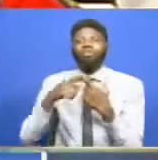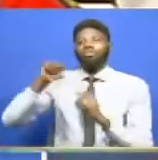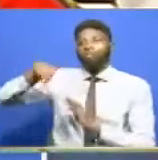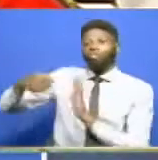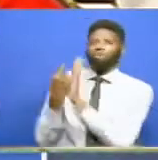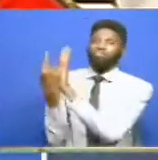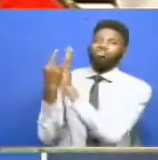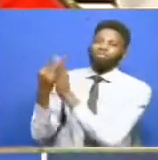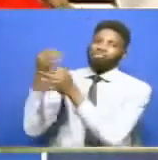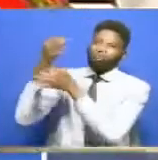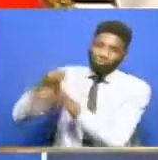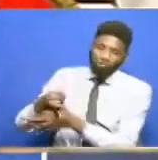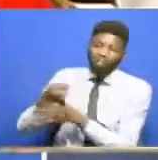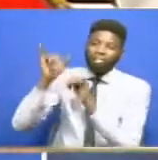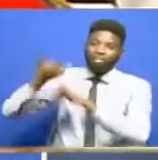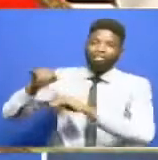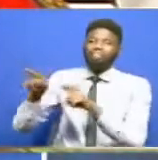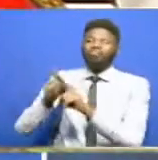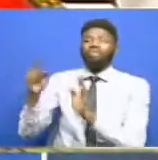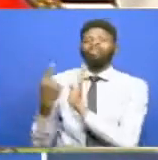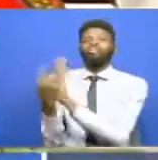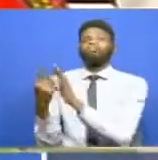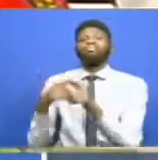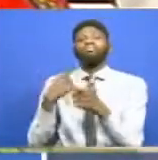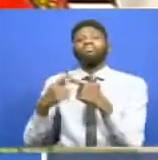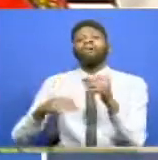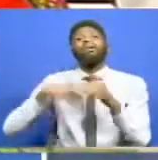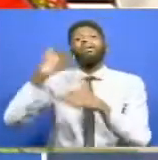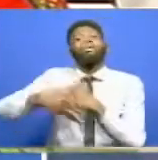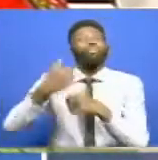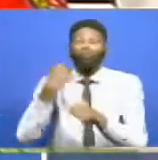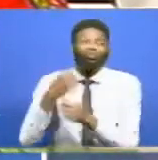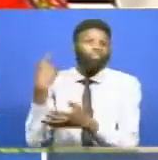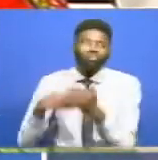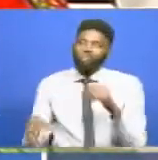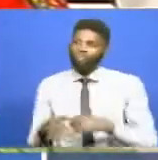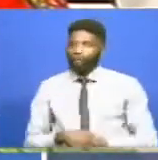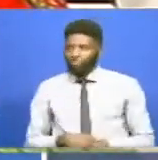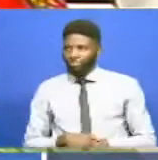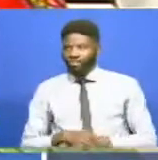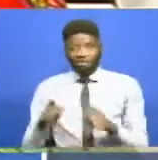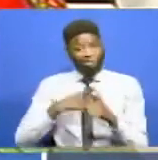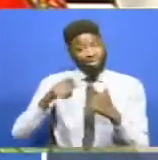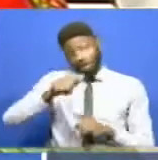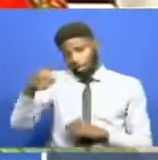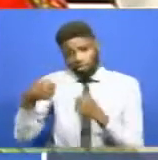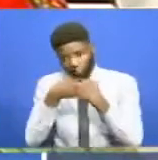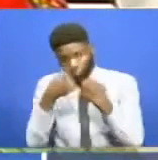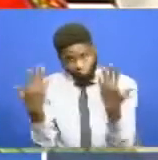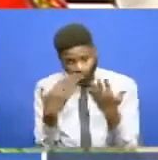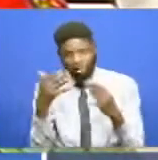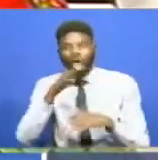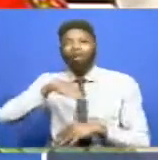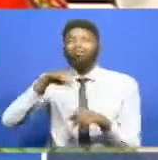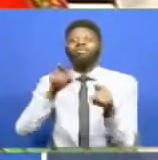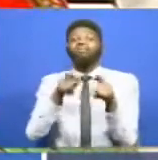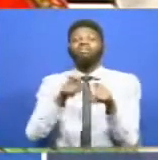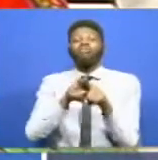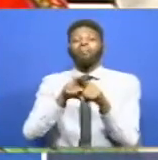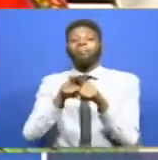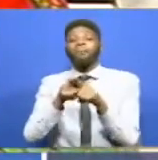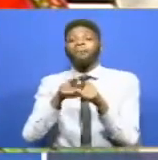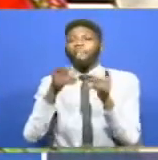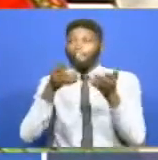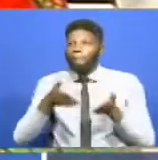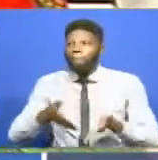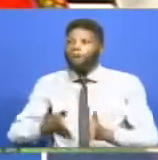quarantine or isolation. Then what next for yourself? And then the other issue was that even when it comes to delivery, it's